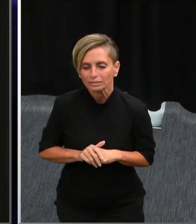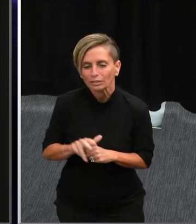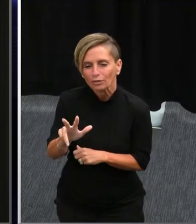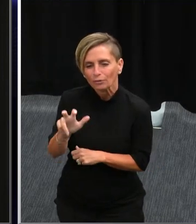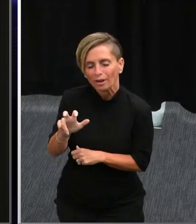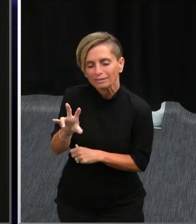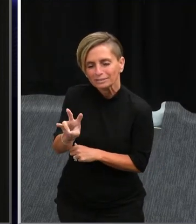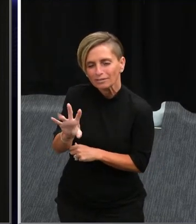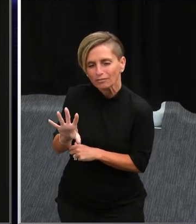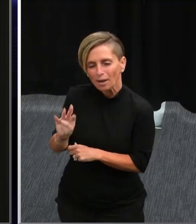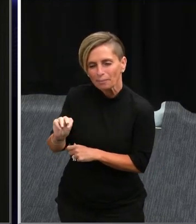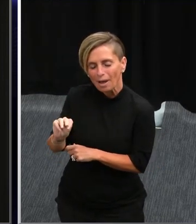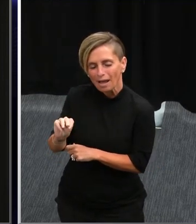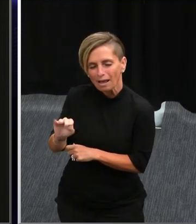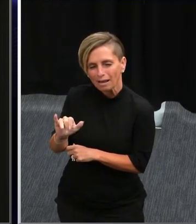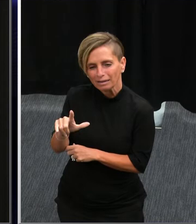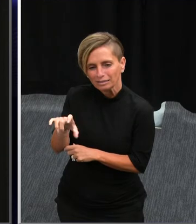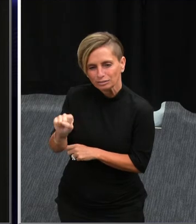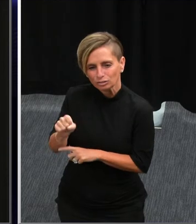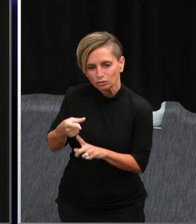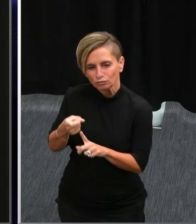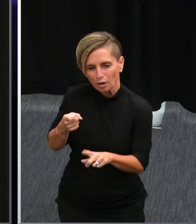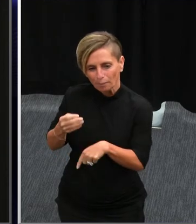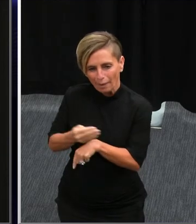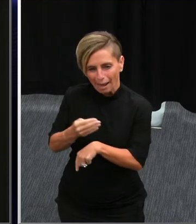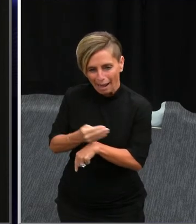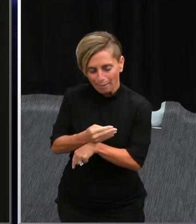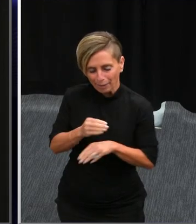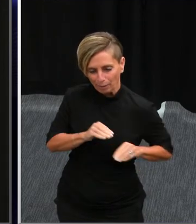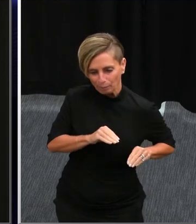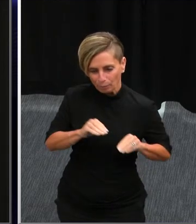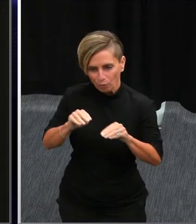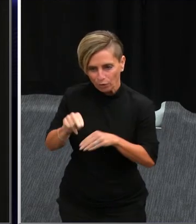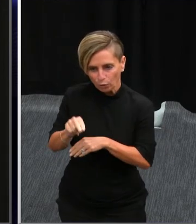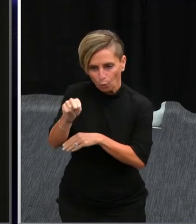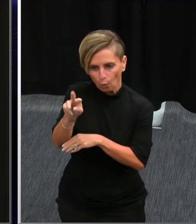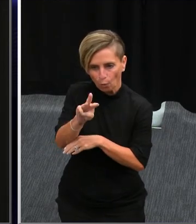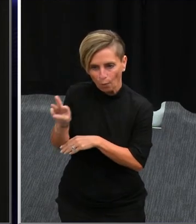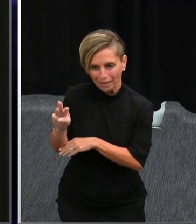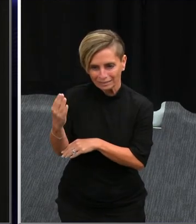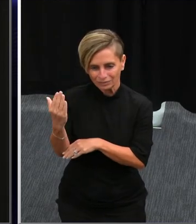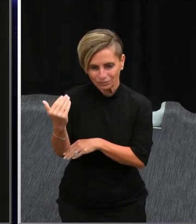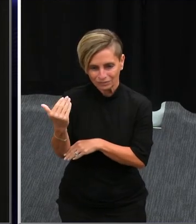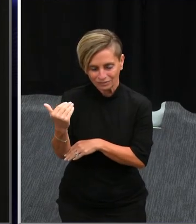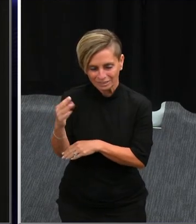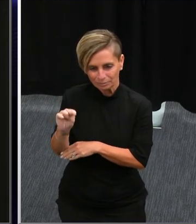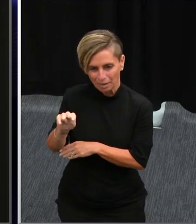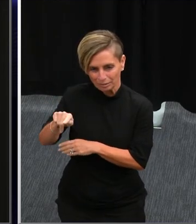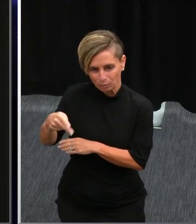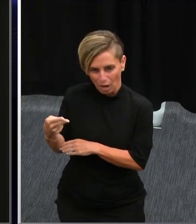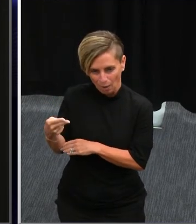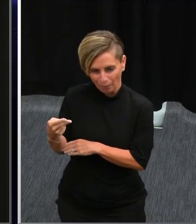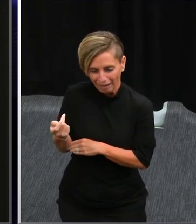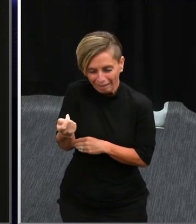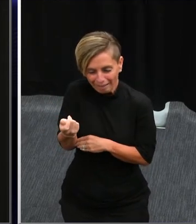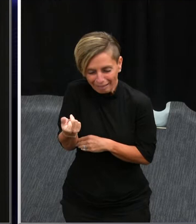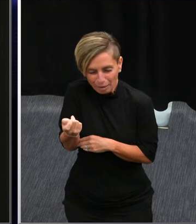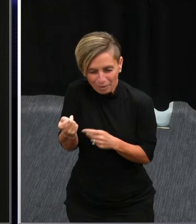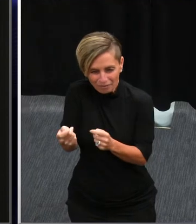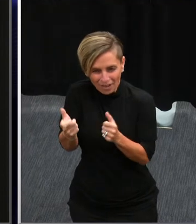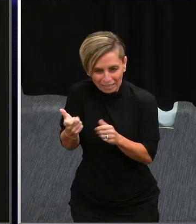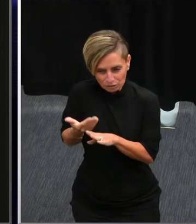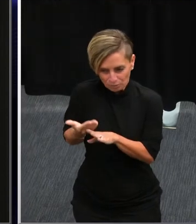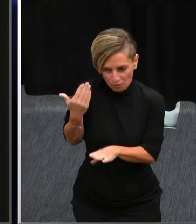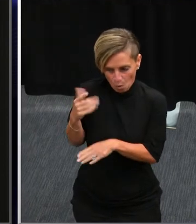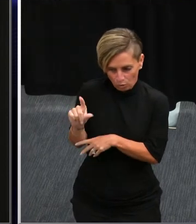of Miami, moving up northwest at 15 miles an hour. So it was moving a little bit faster. It was at 20 miles